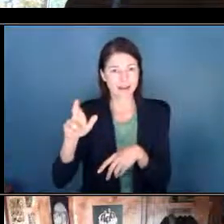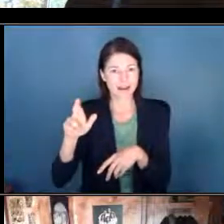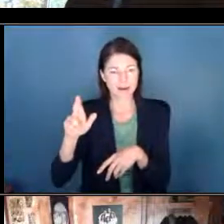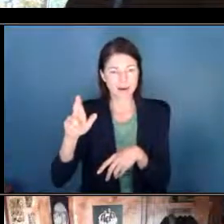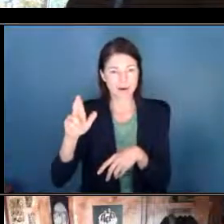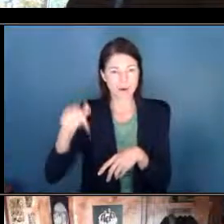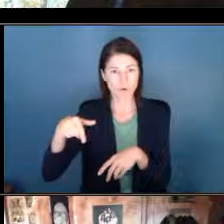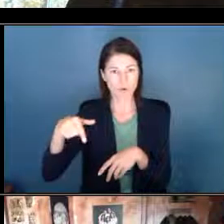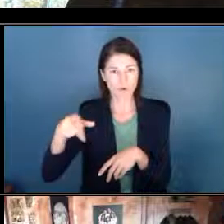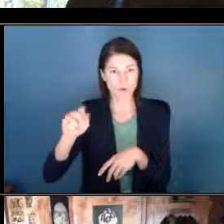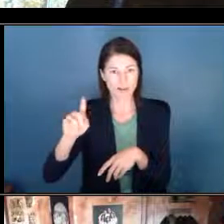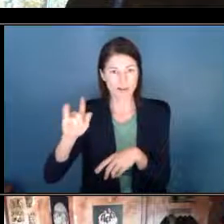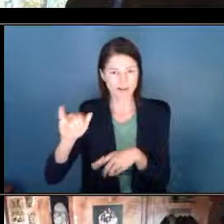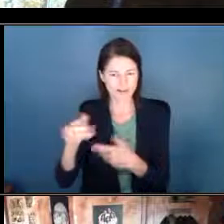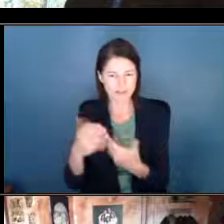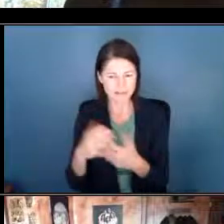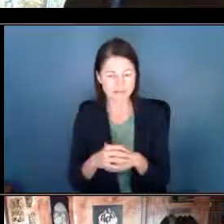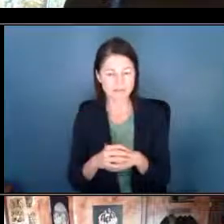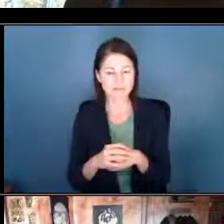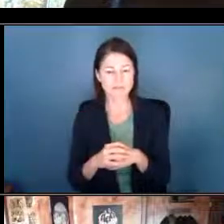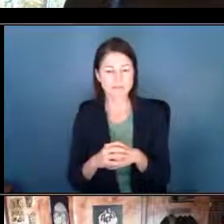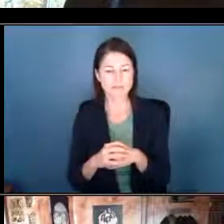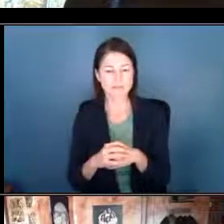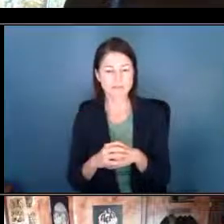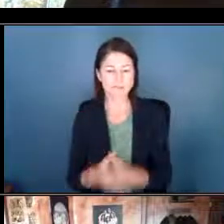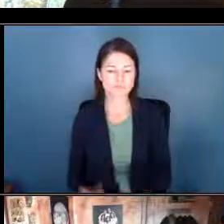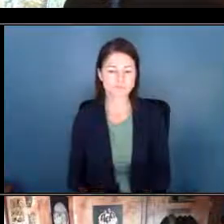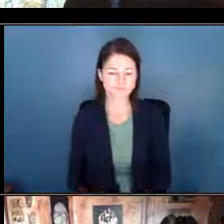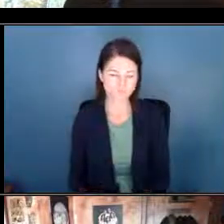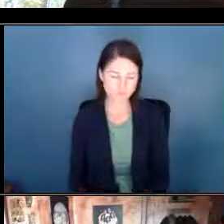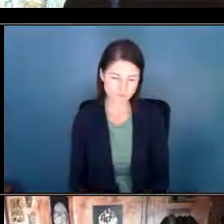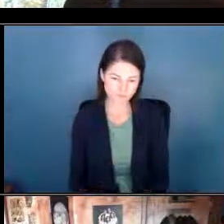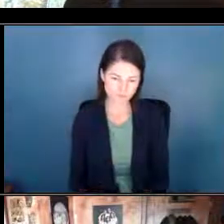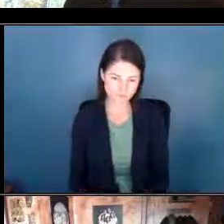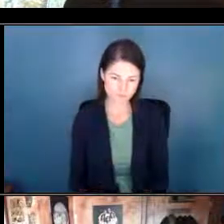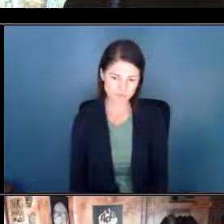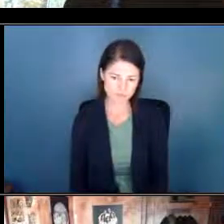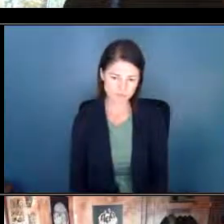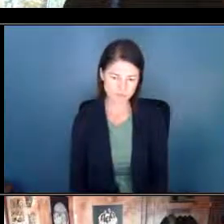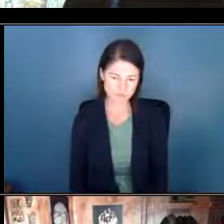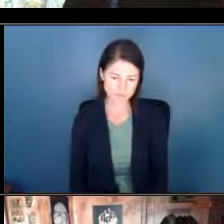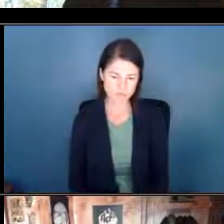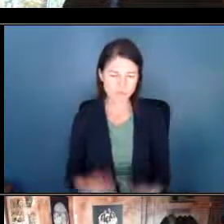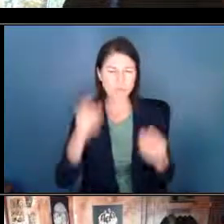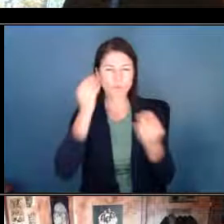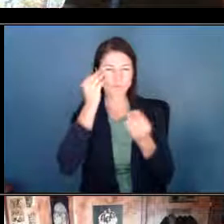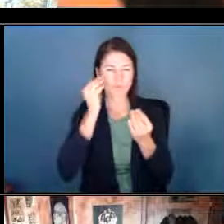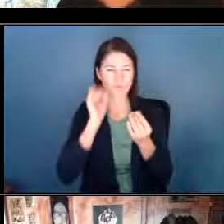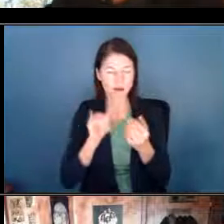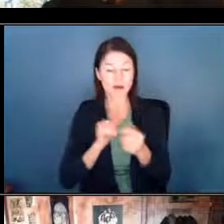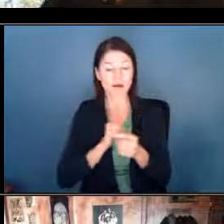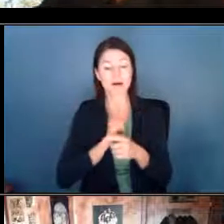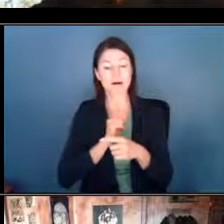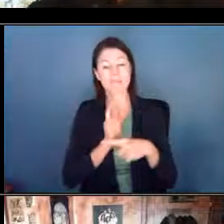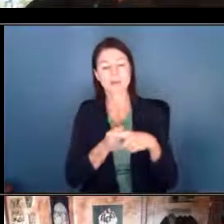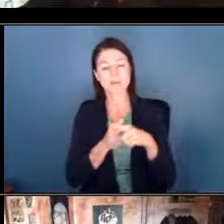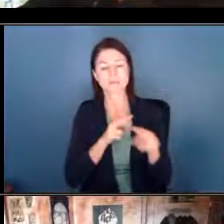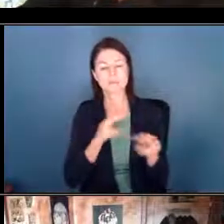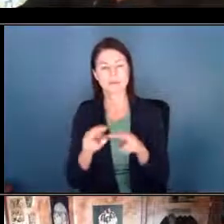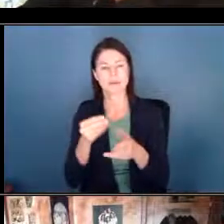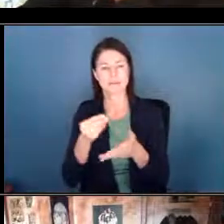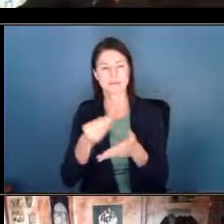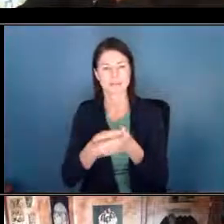second recommendation is that you really kind of think about that. I think what goes with that is funding. We're able to work with